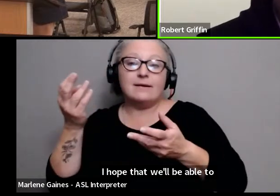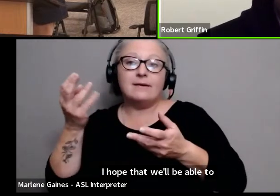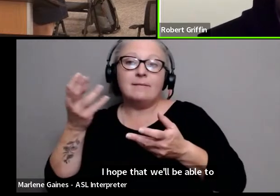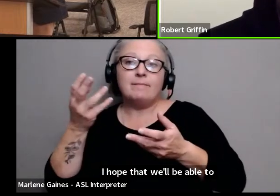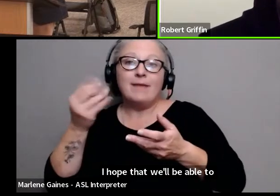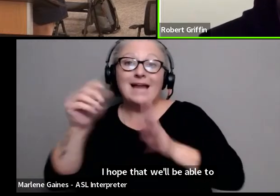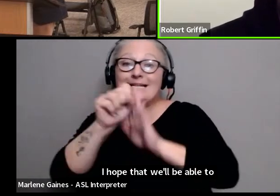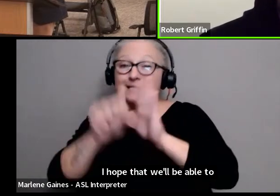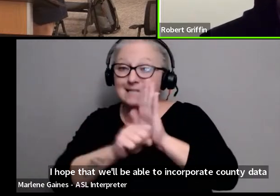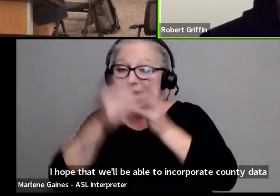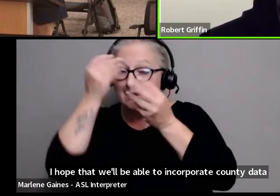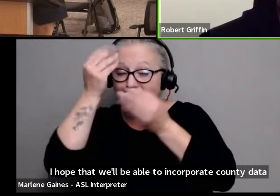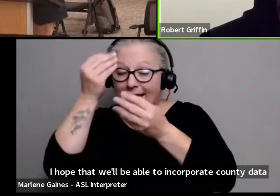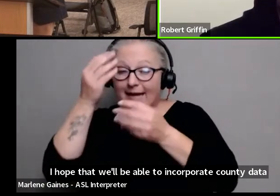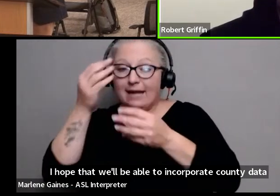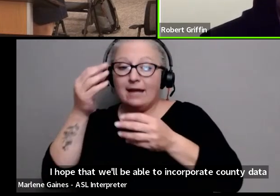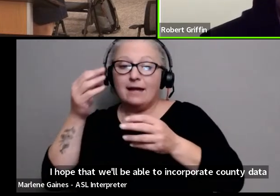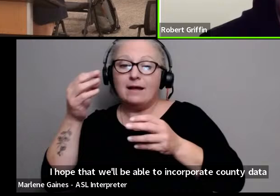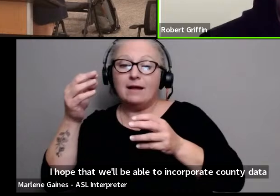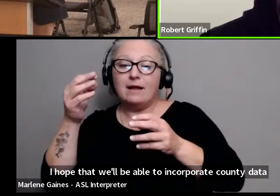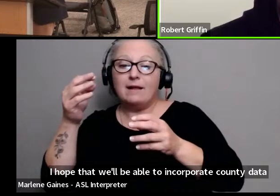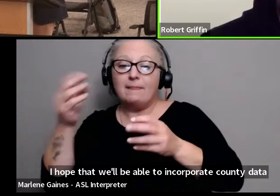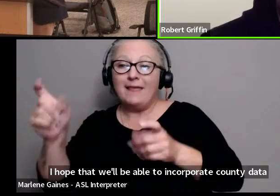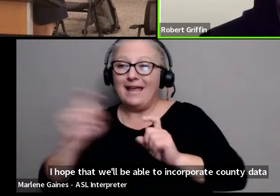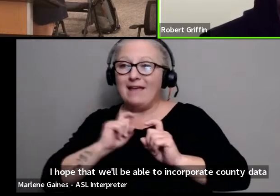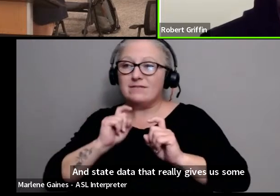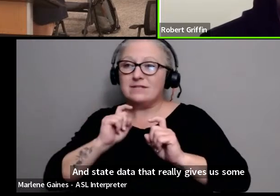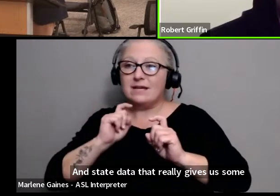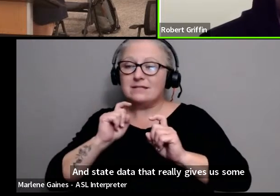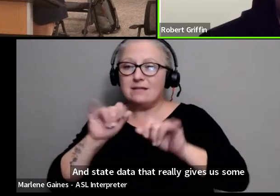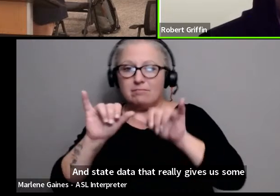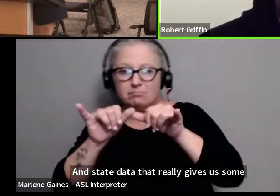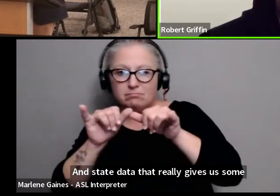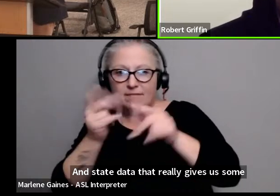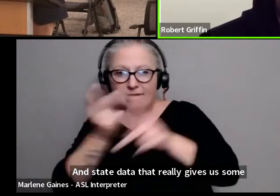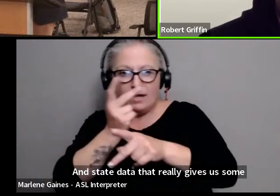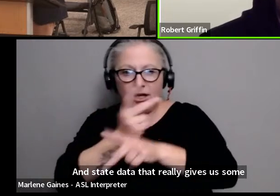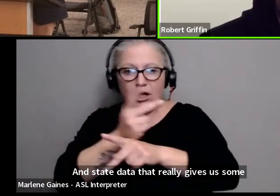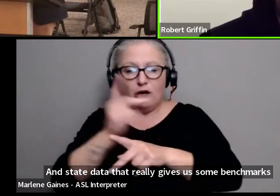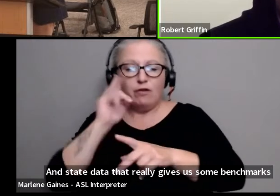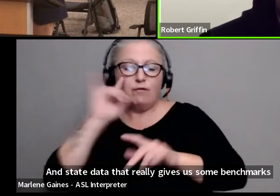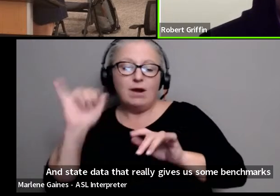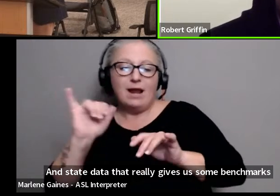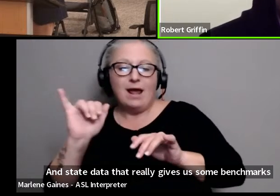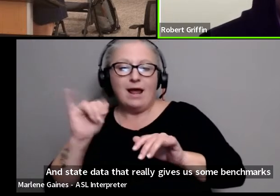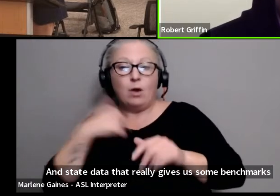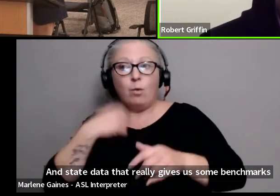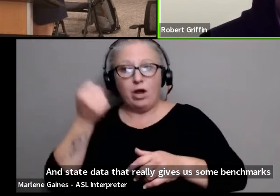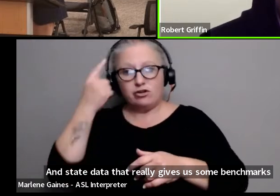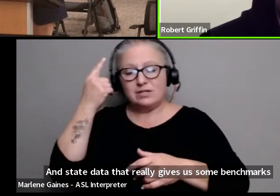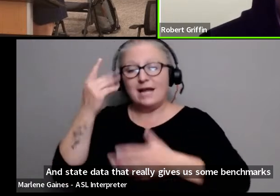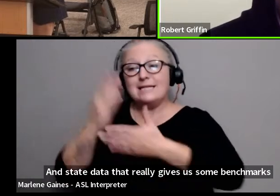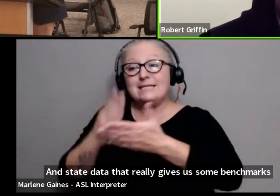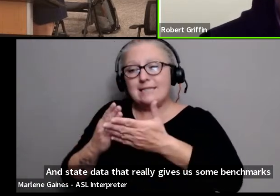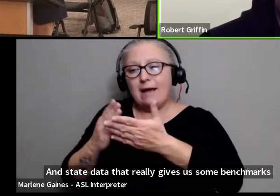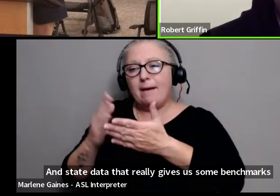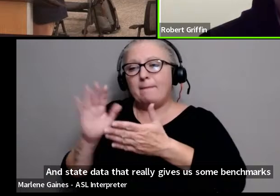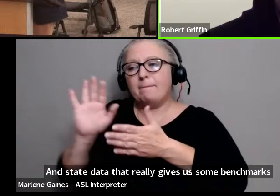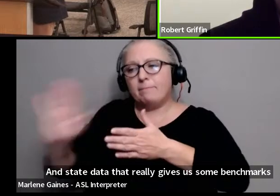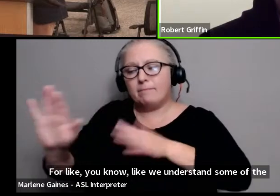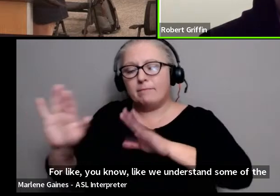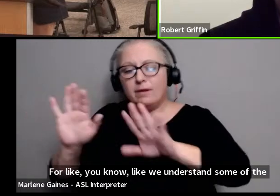and state data that really gives us some benchmarks for like we understand some of the attributes